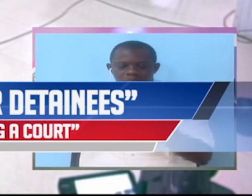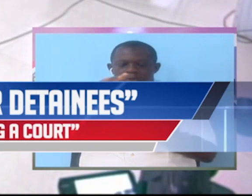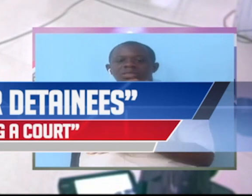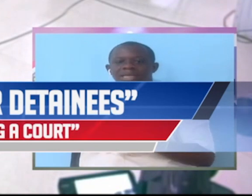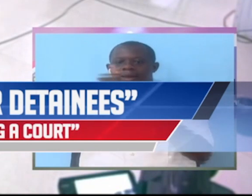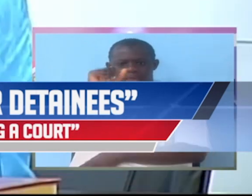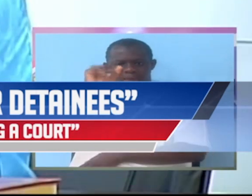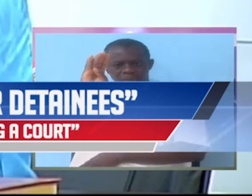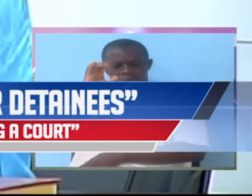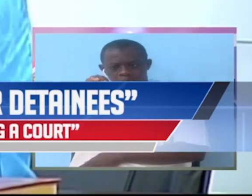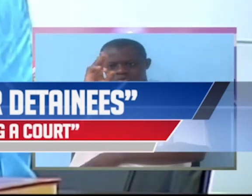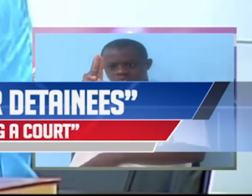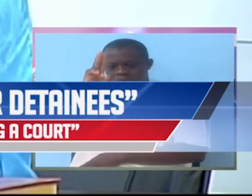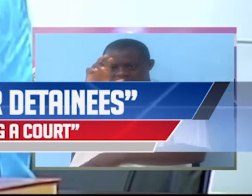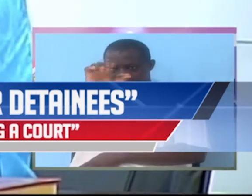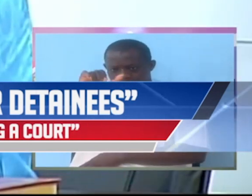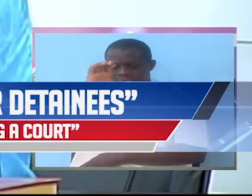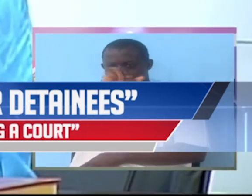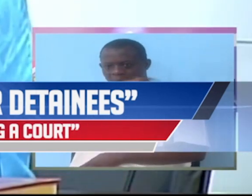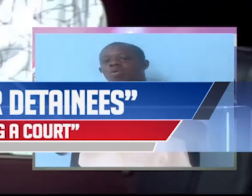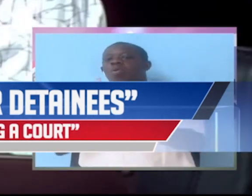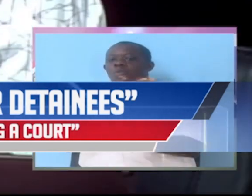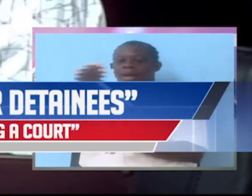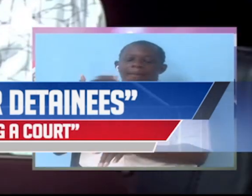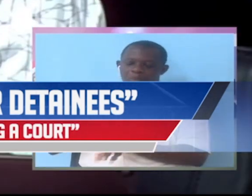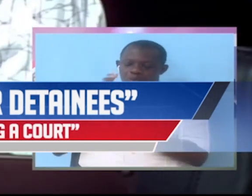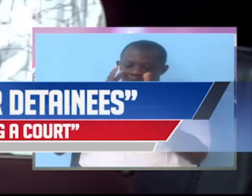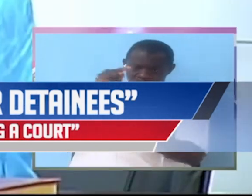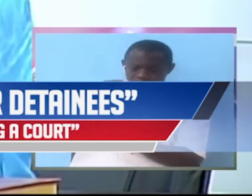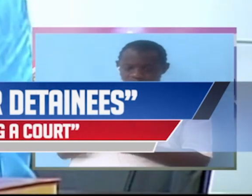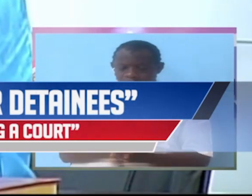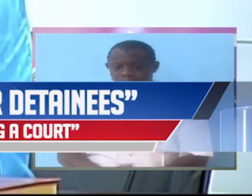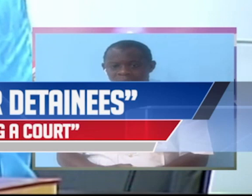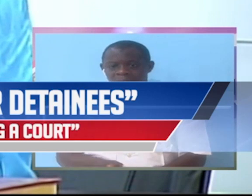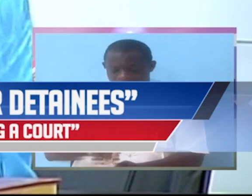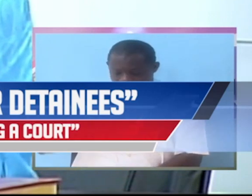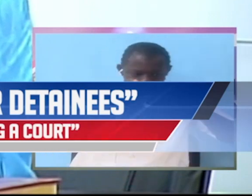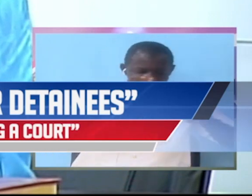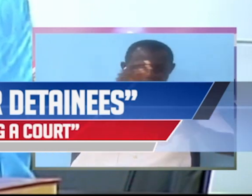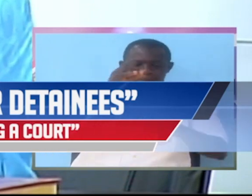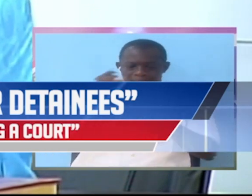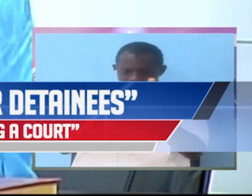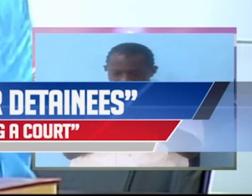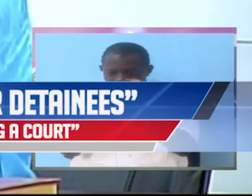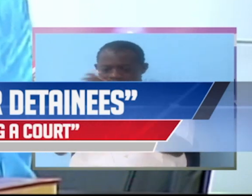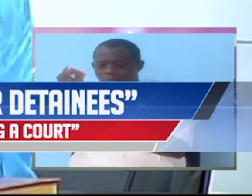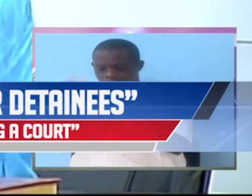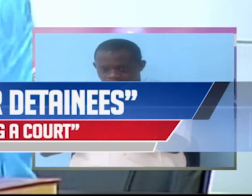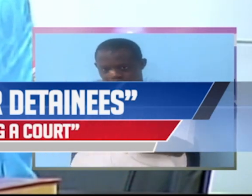look at Babukar, told him, I'm disappointed. I thought you would have made your findings before calling